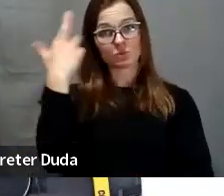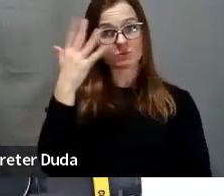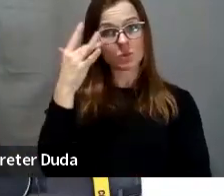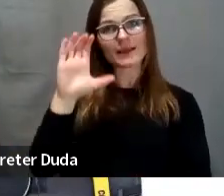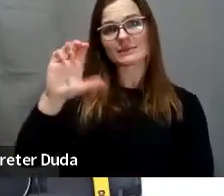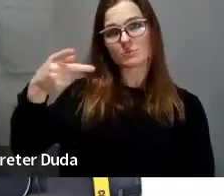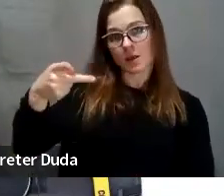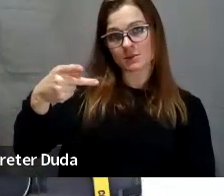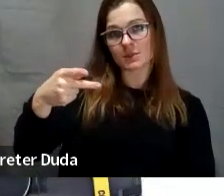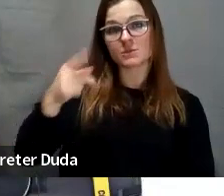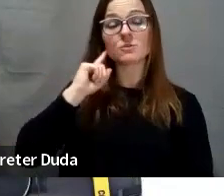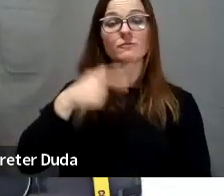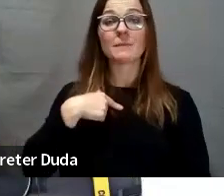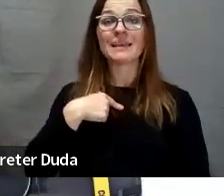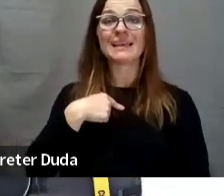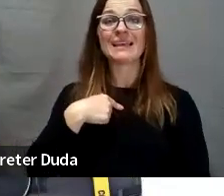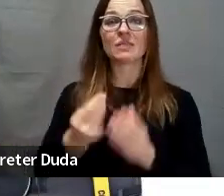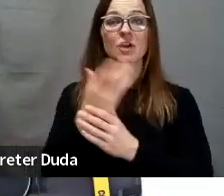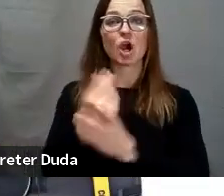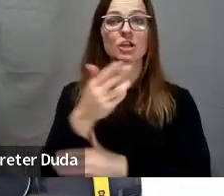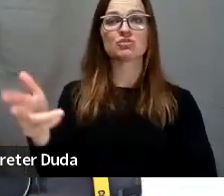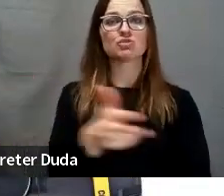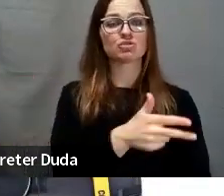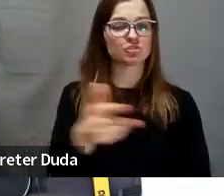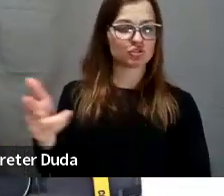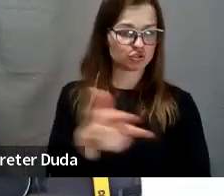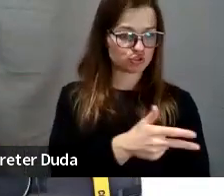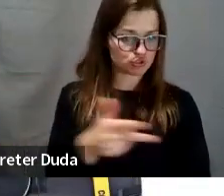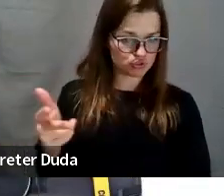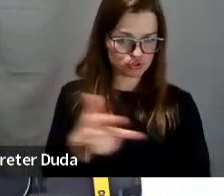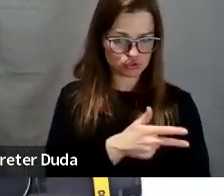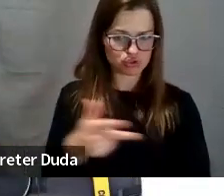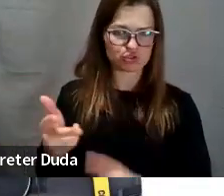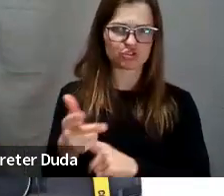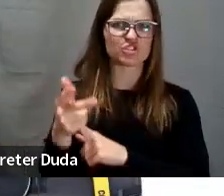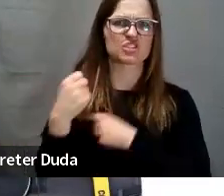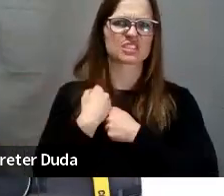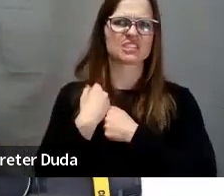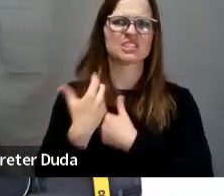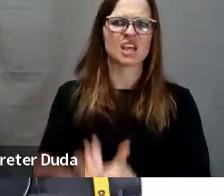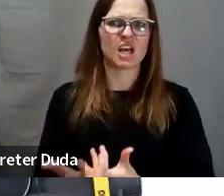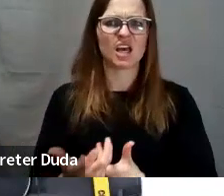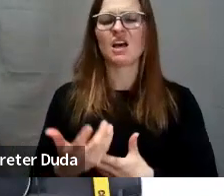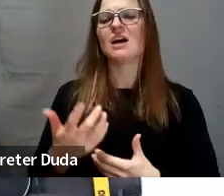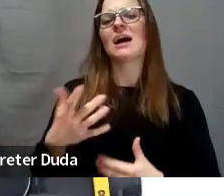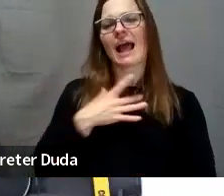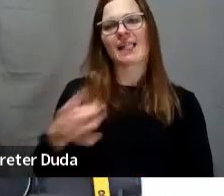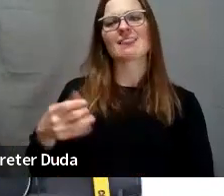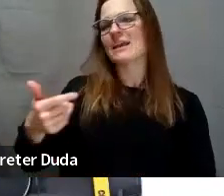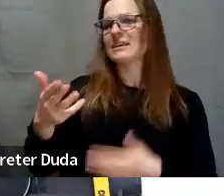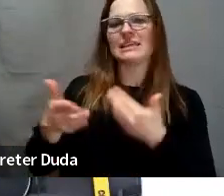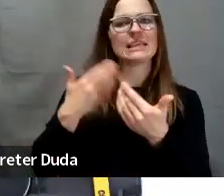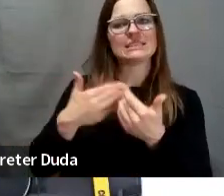me, holding down the garden hose and watering for a long time can be really taxing. I like that you're just able to use your thumb in a flick,